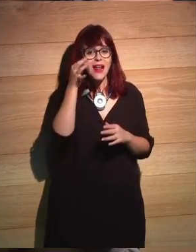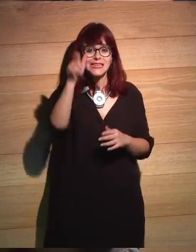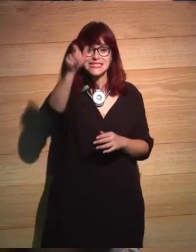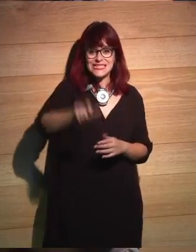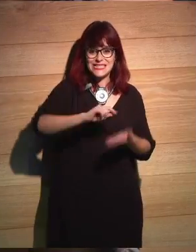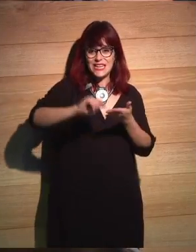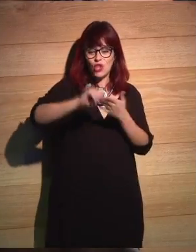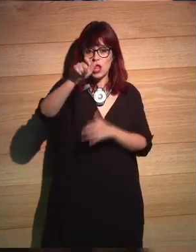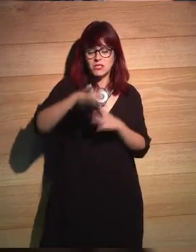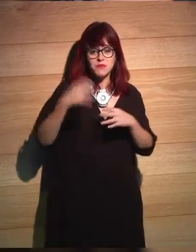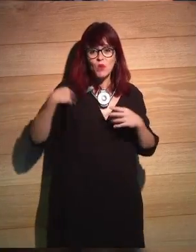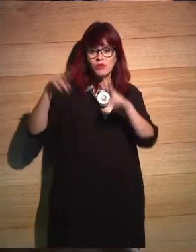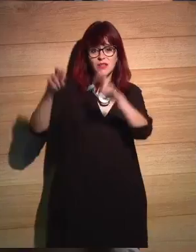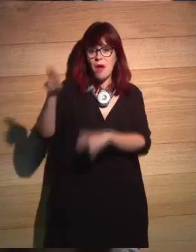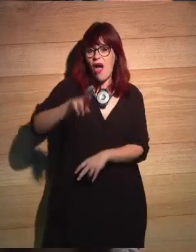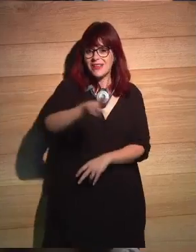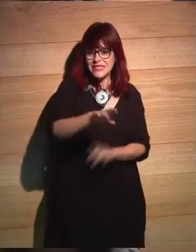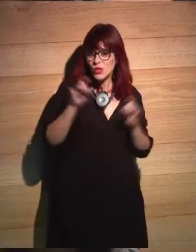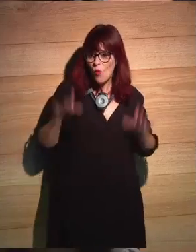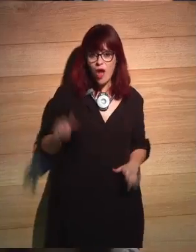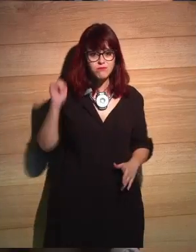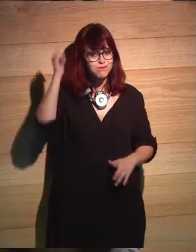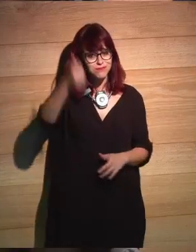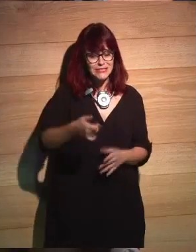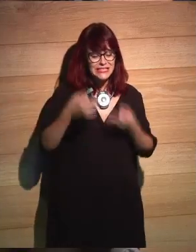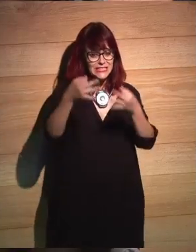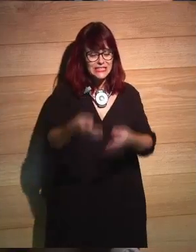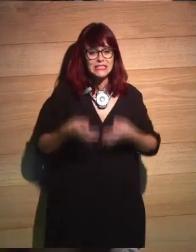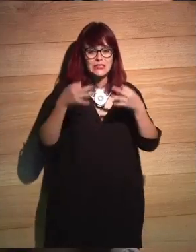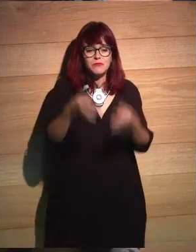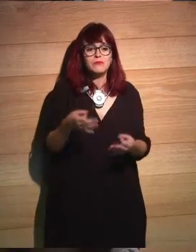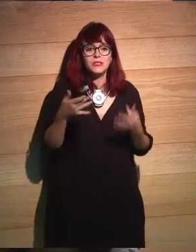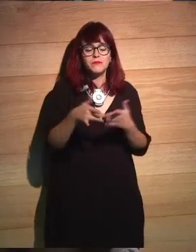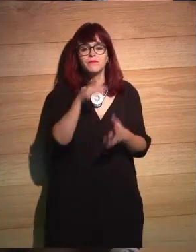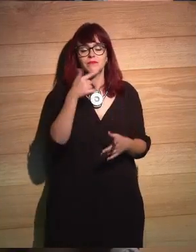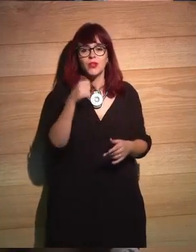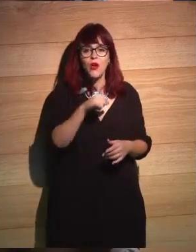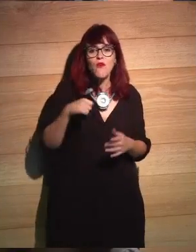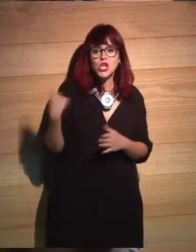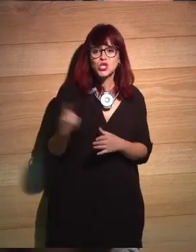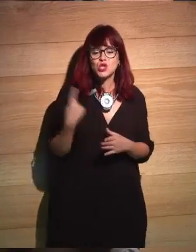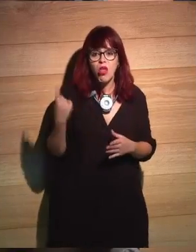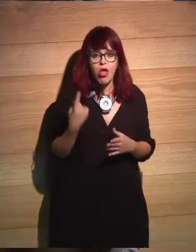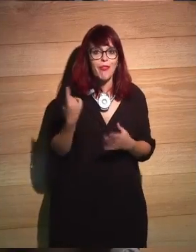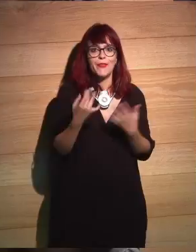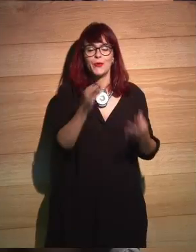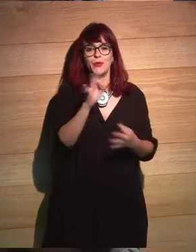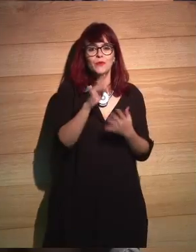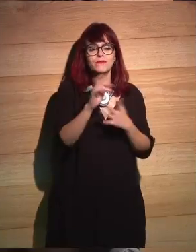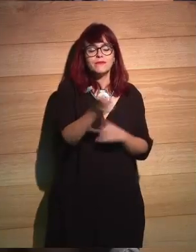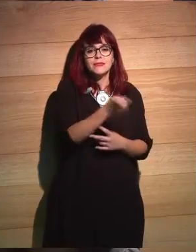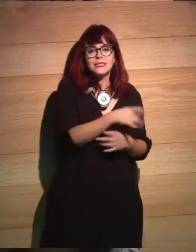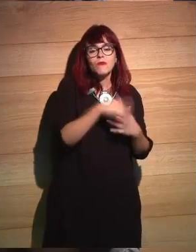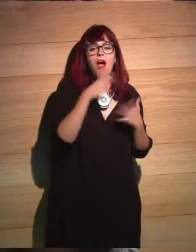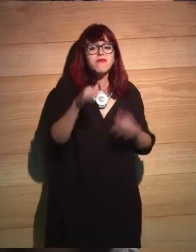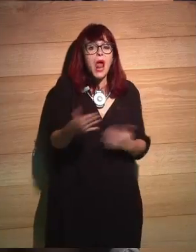for forever. Death, loneliness, being ill. Not that much about having children. We just